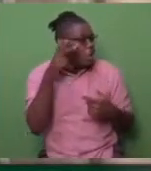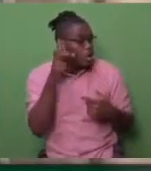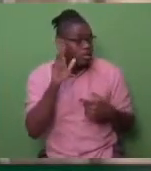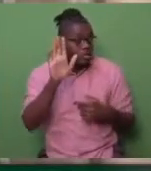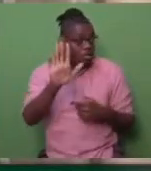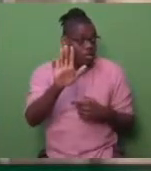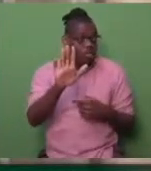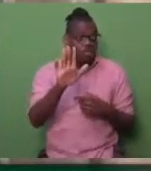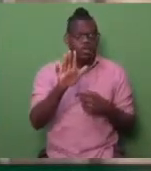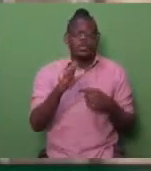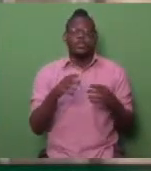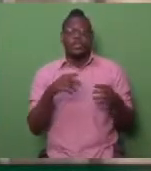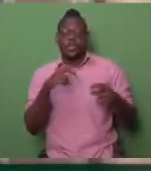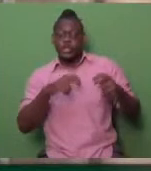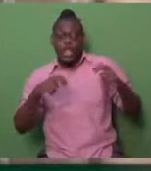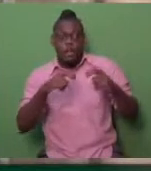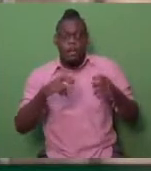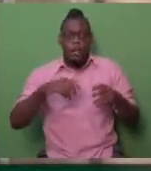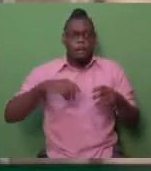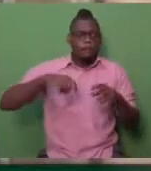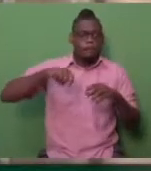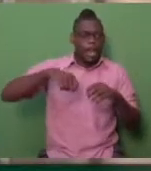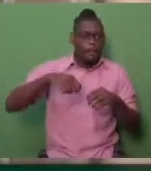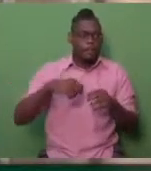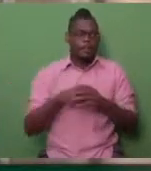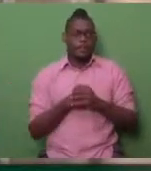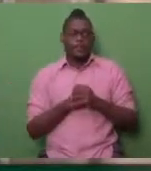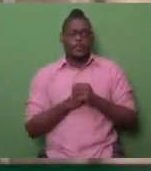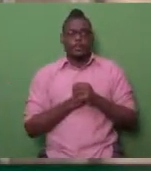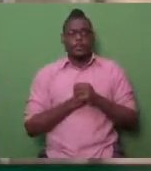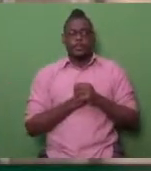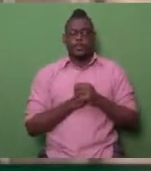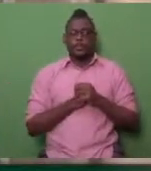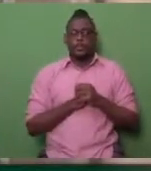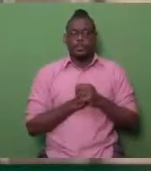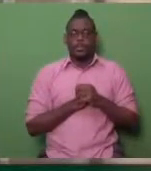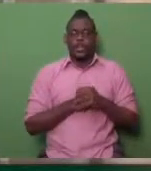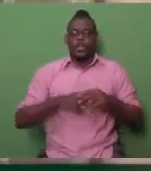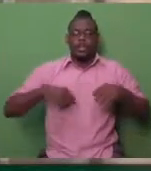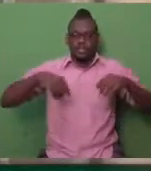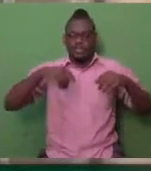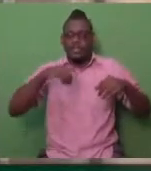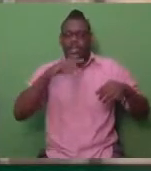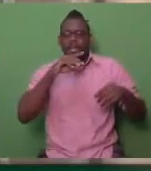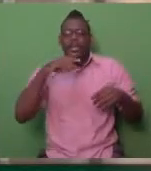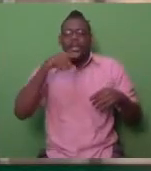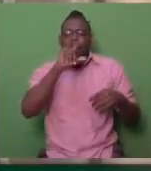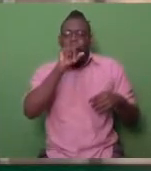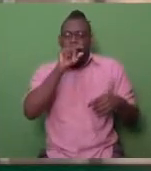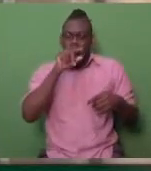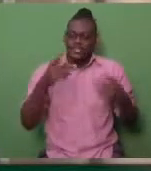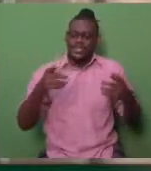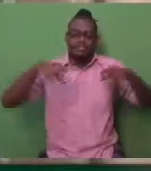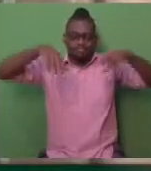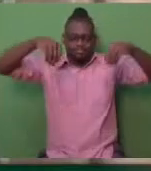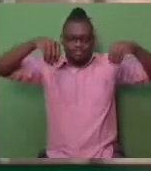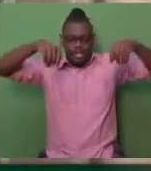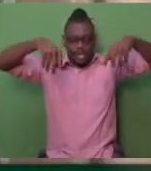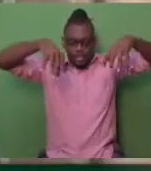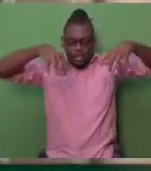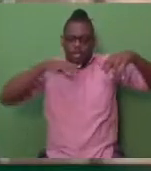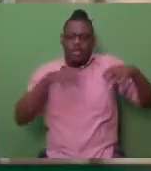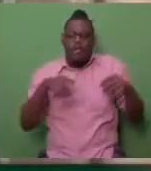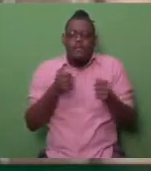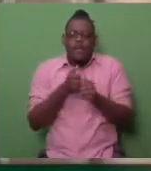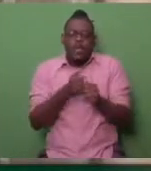president's phone was being hacked. The then president's phone was being hacked. I call on the Prime Minister, as head of National Security Council,